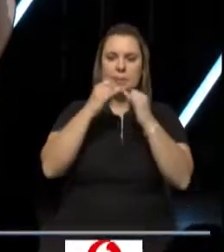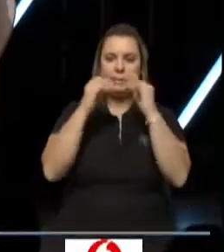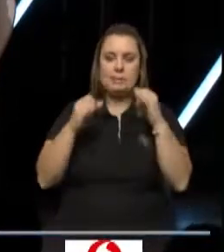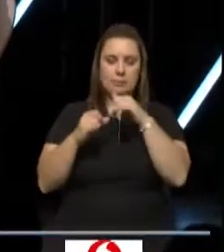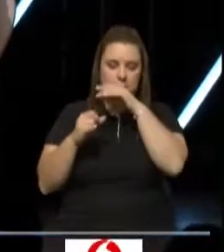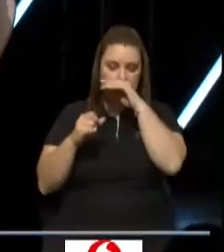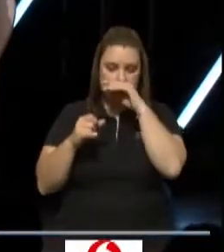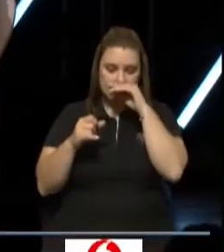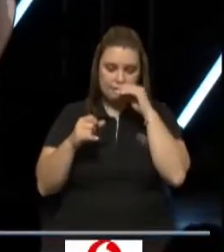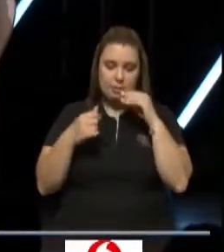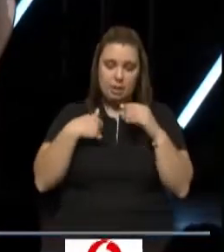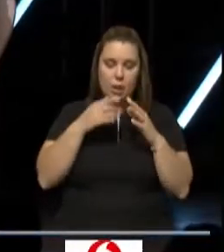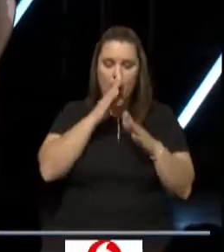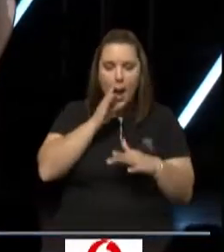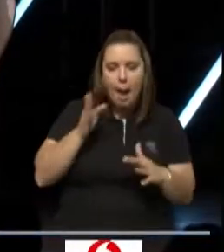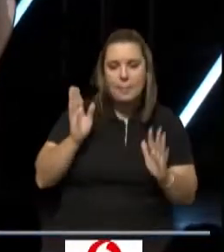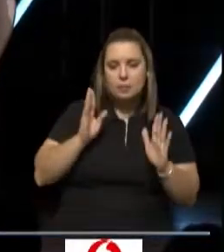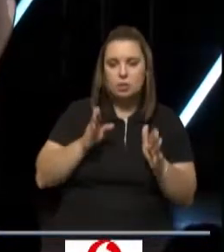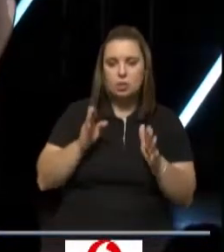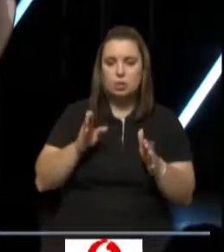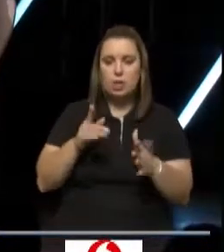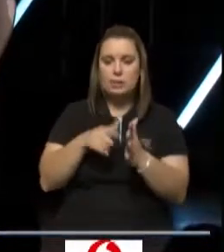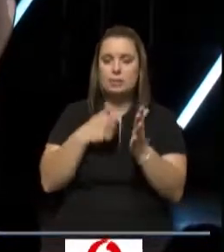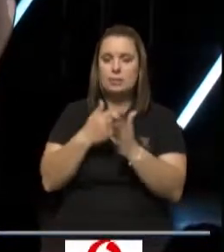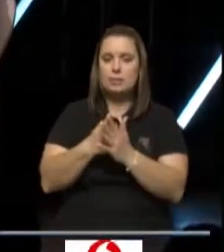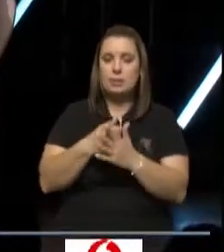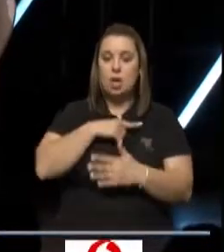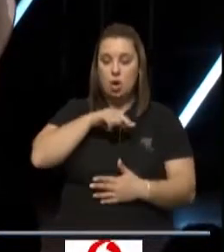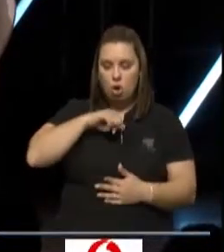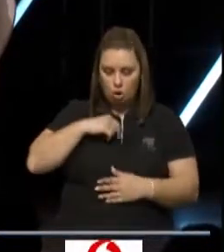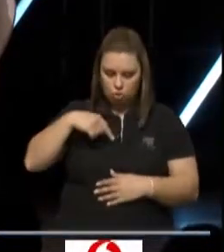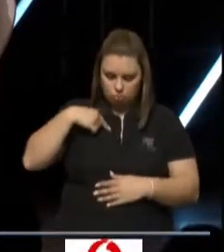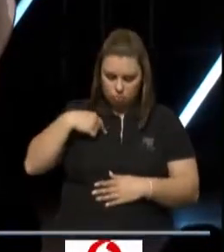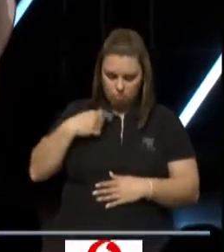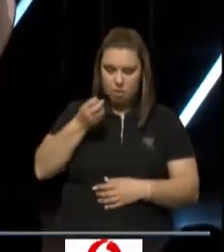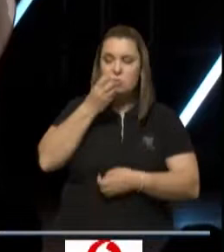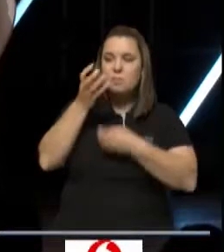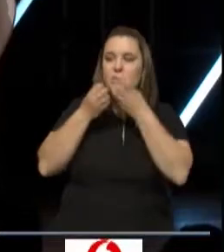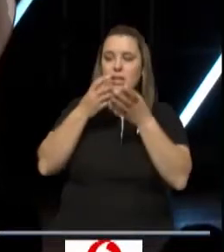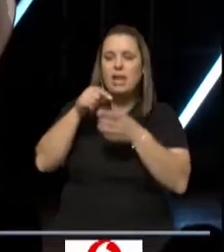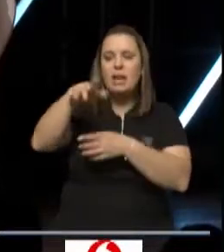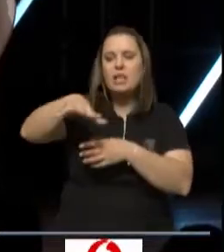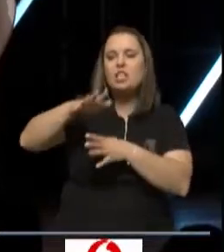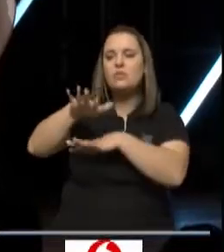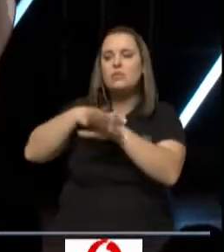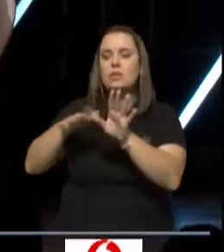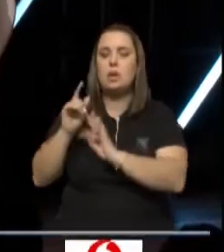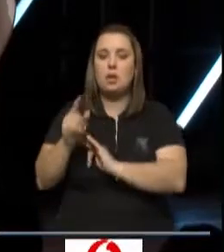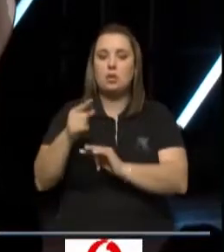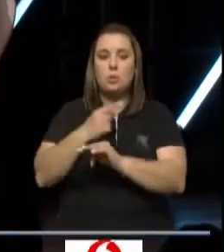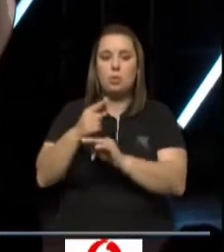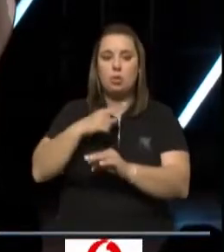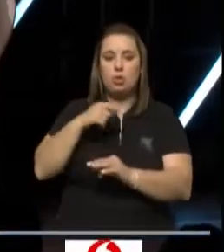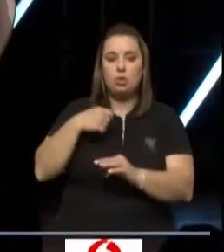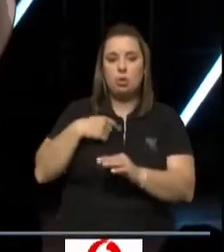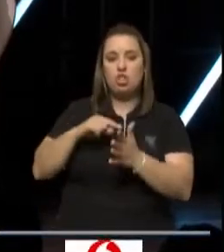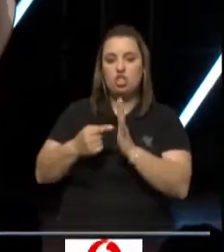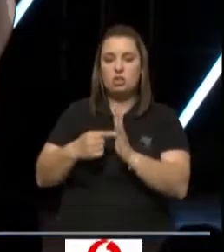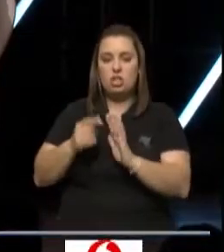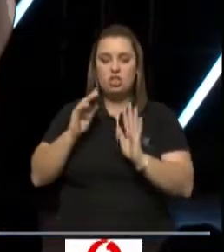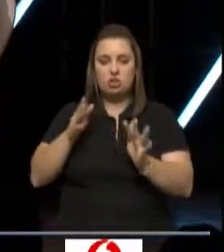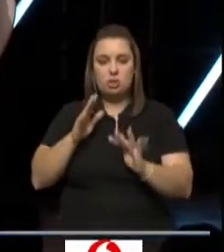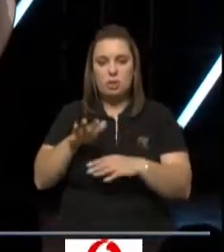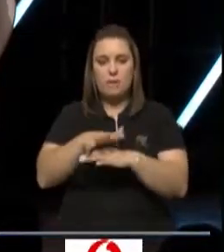to what I belong, and I've always been used that we are the ones to have to explain others what they have to do,